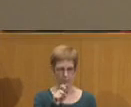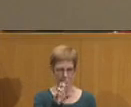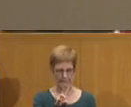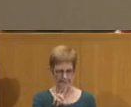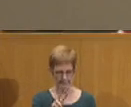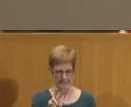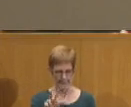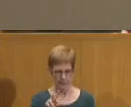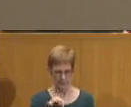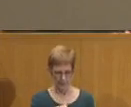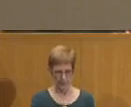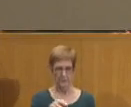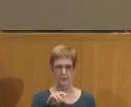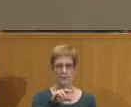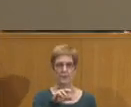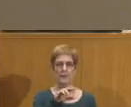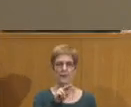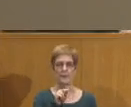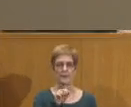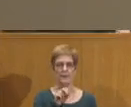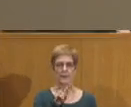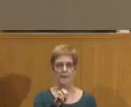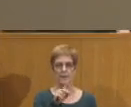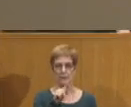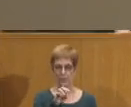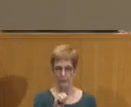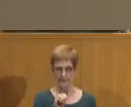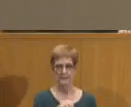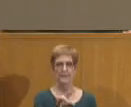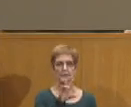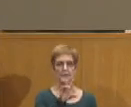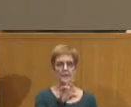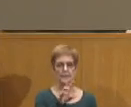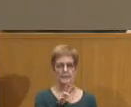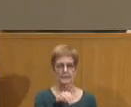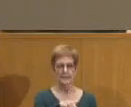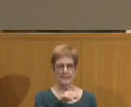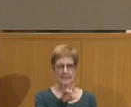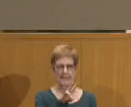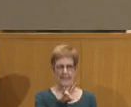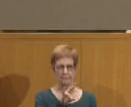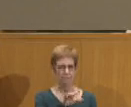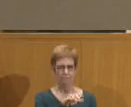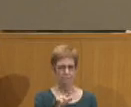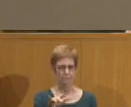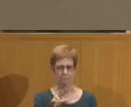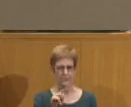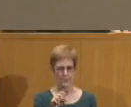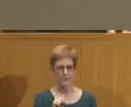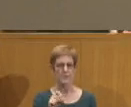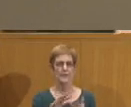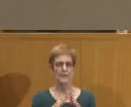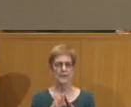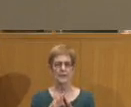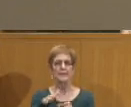1,704 votes. For City Council District 3, Victoria Watlington,